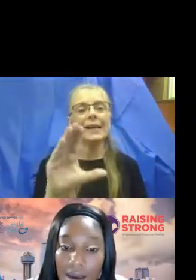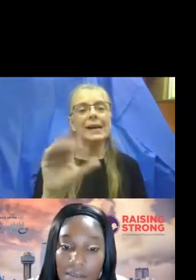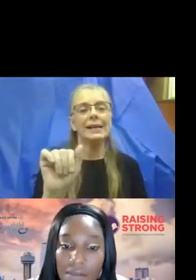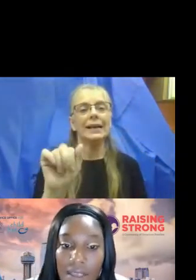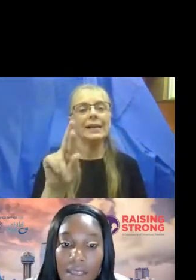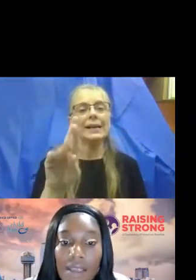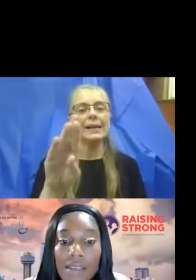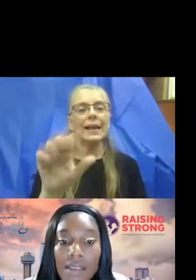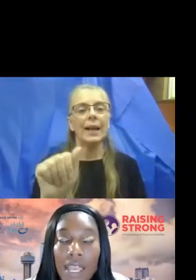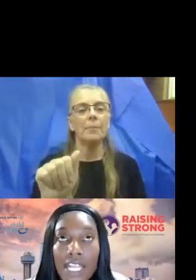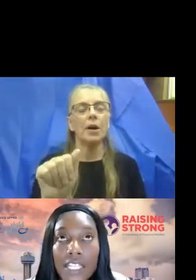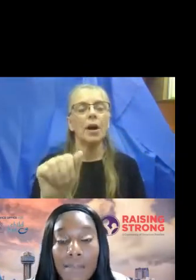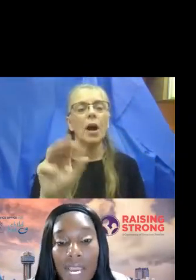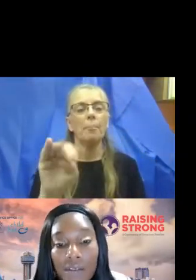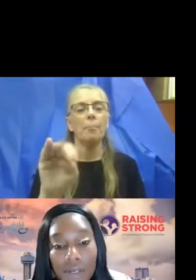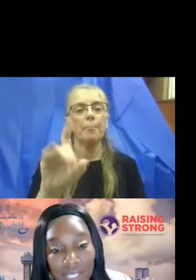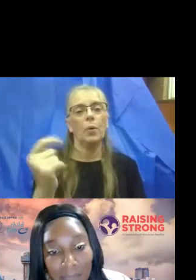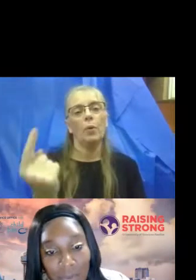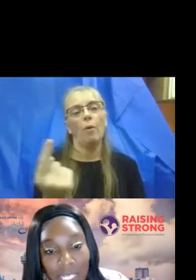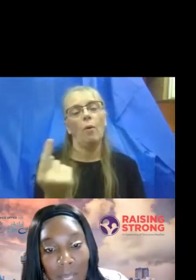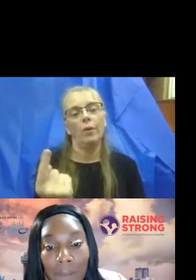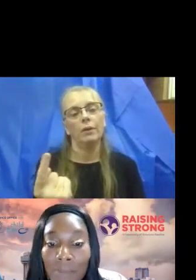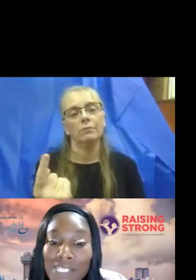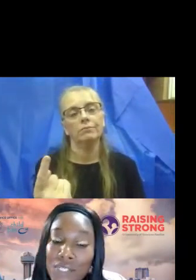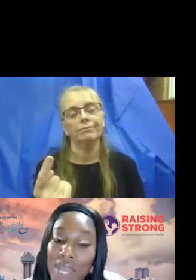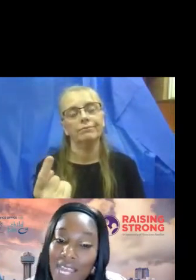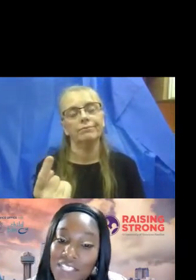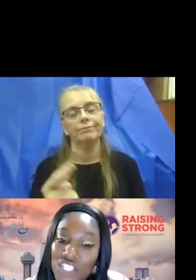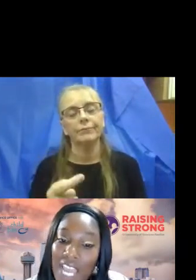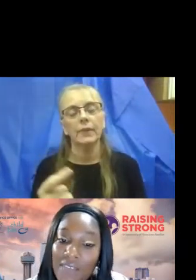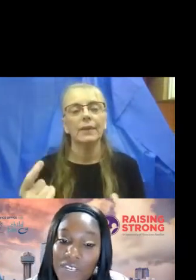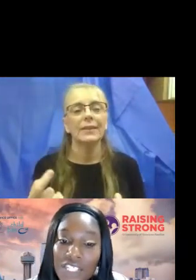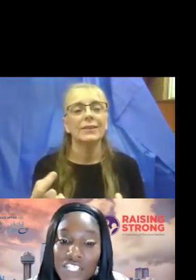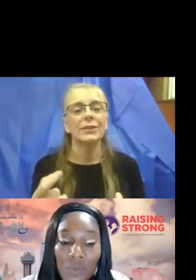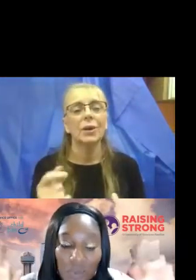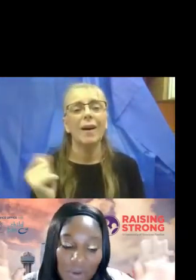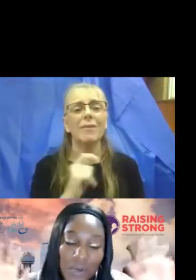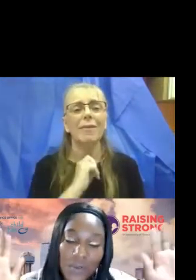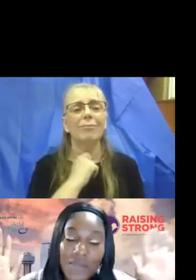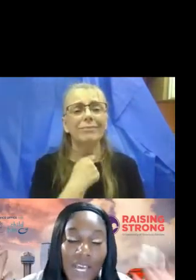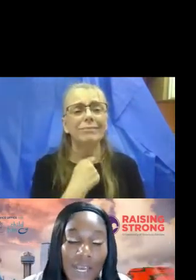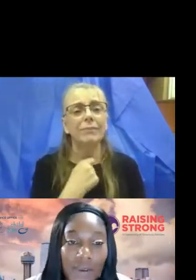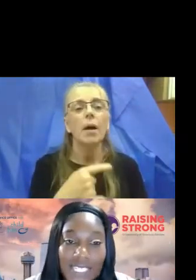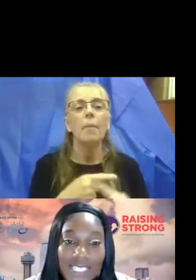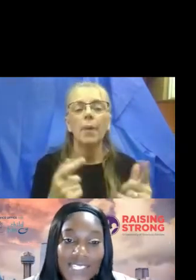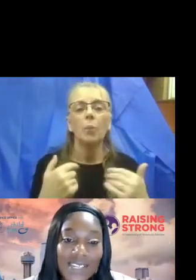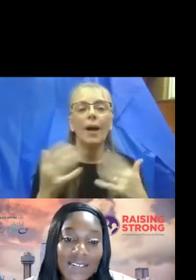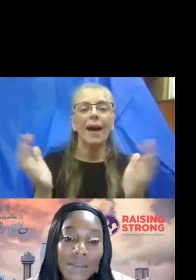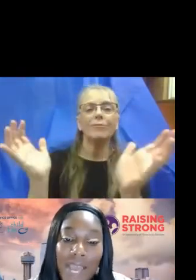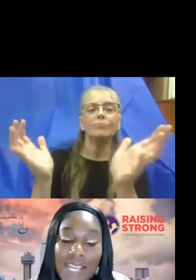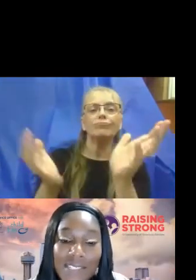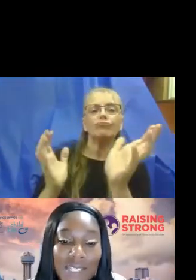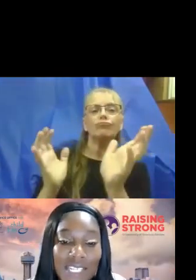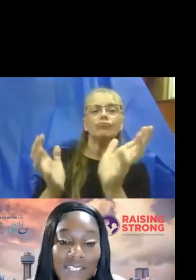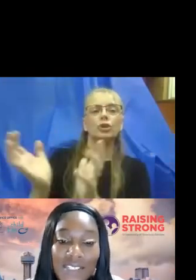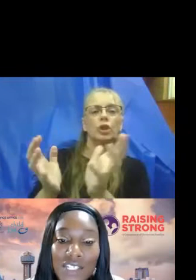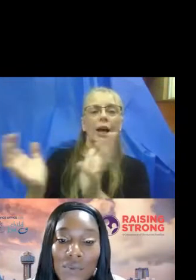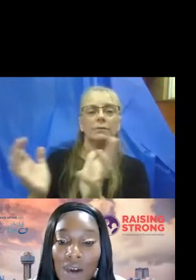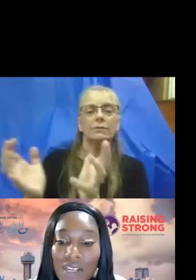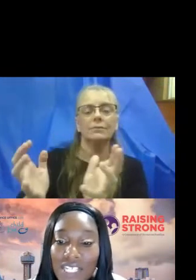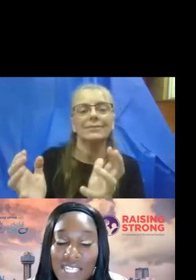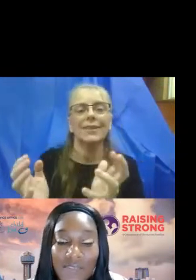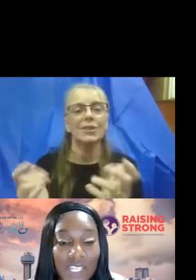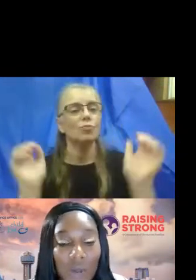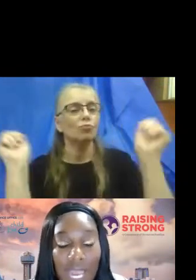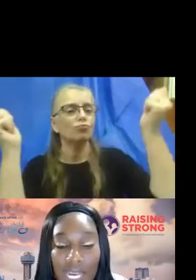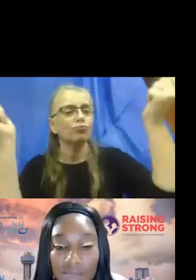are off and the microphones are muted, but we do have the chat function. Woo woo, we've upgraded this year. The past 2 years, you